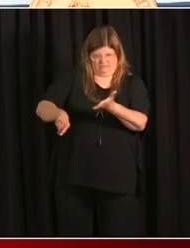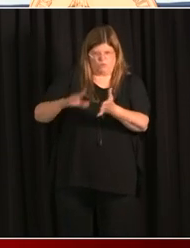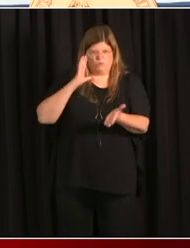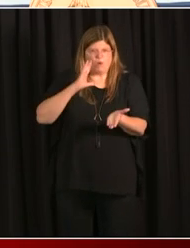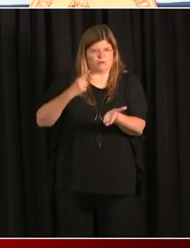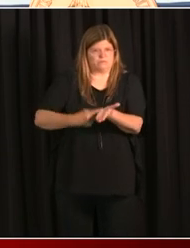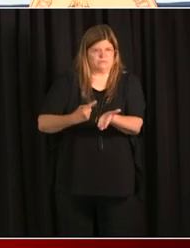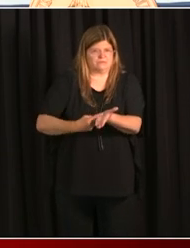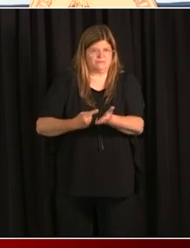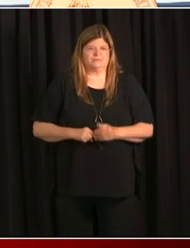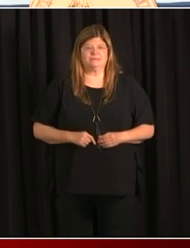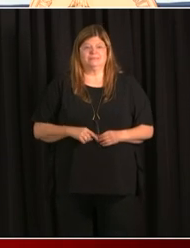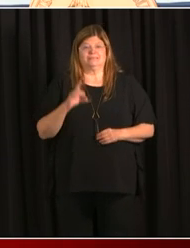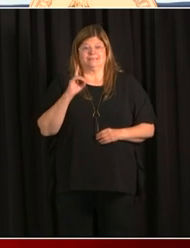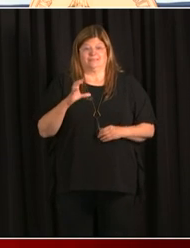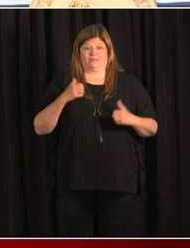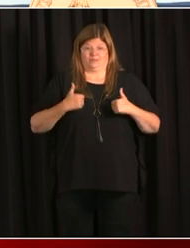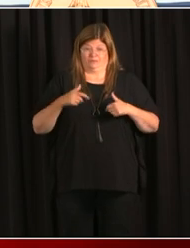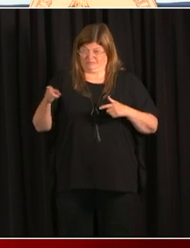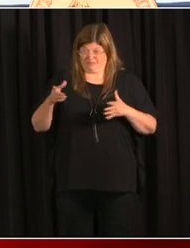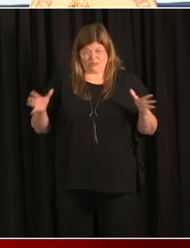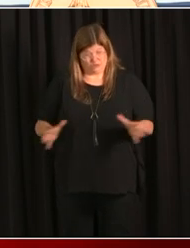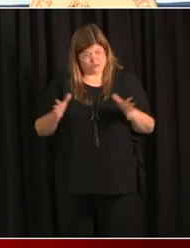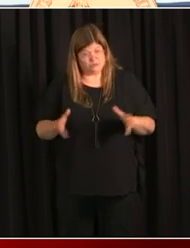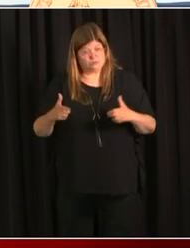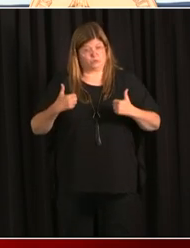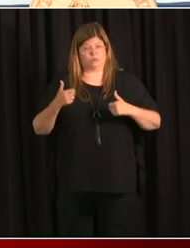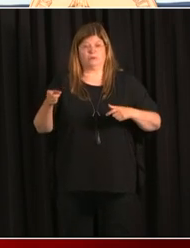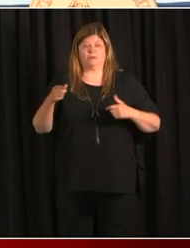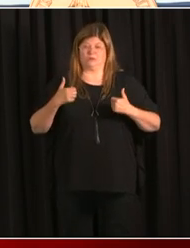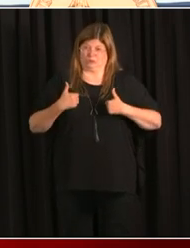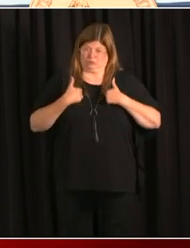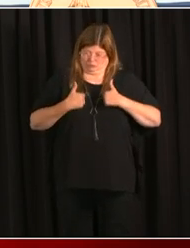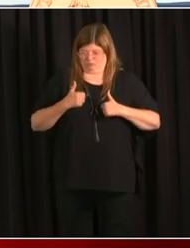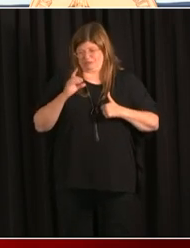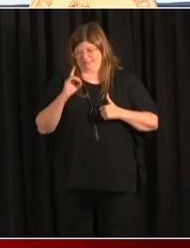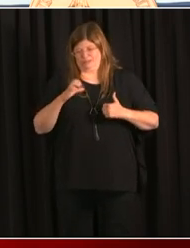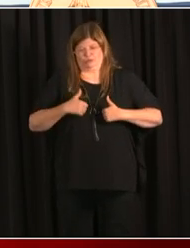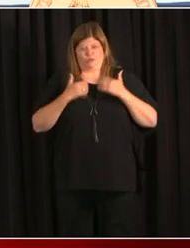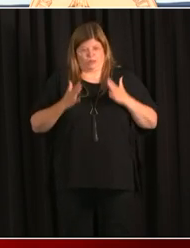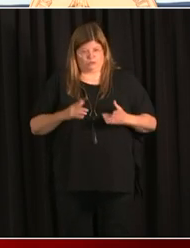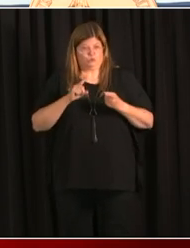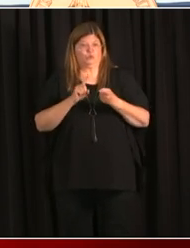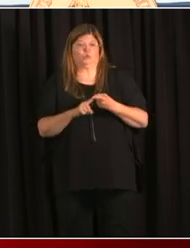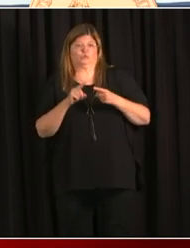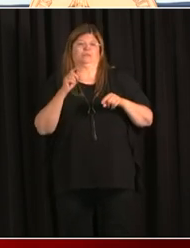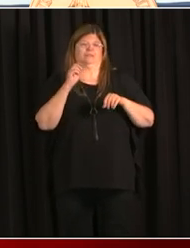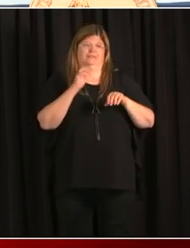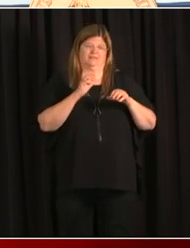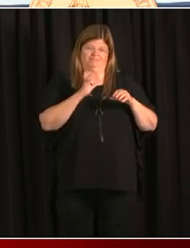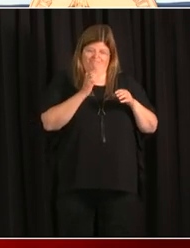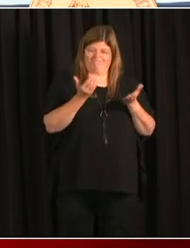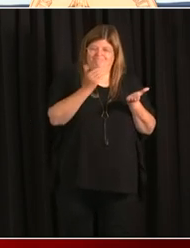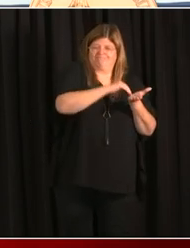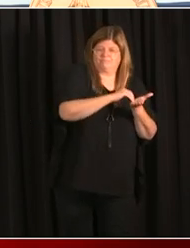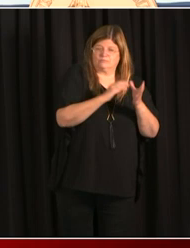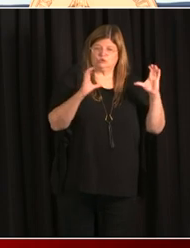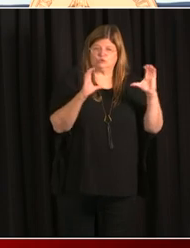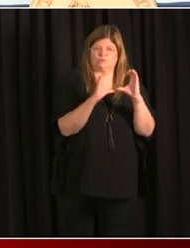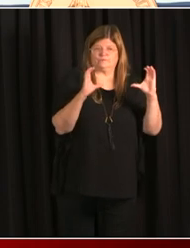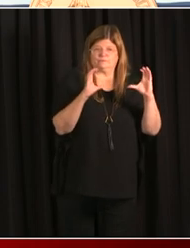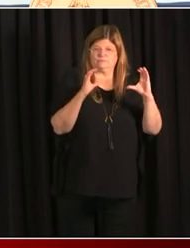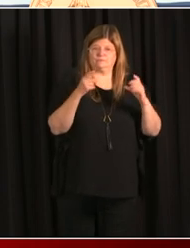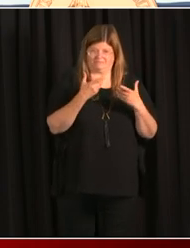DC residents who need to apply or recertify for cash, food, or medical benefits to download